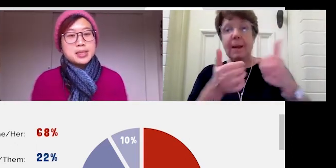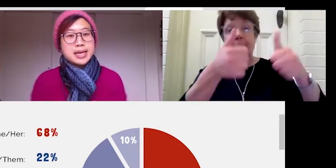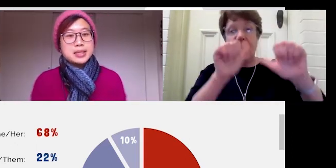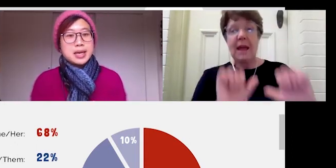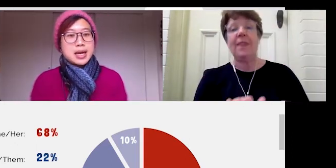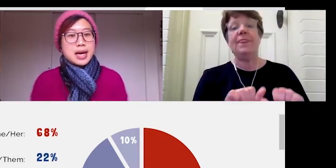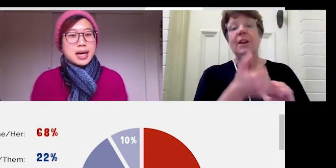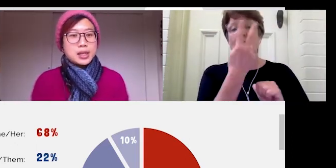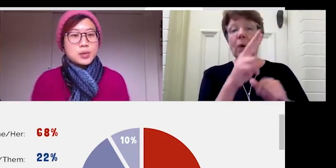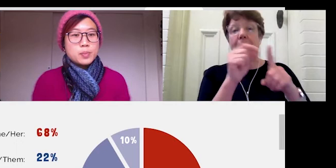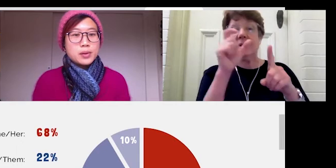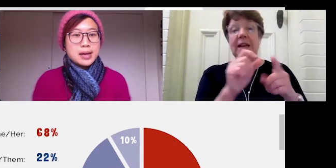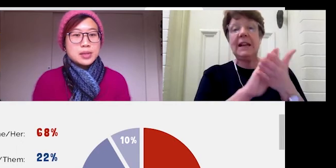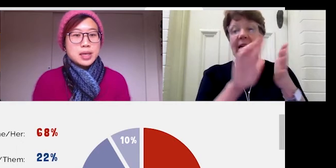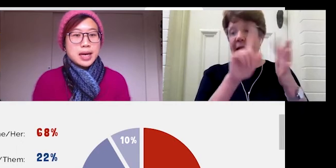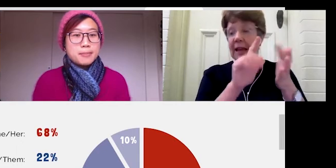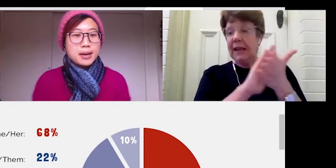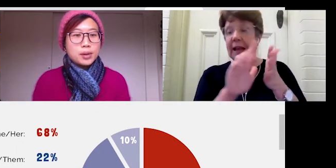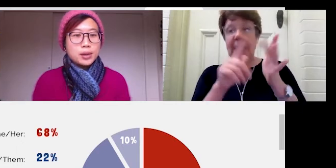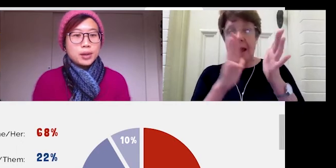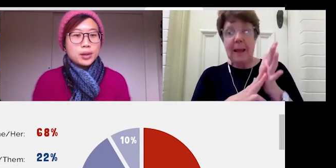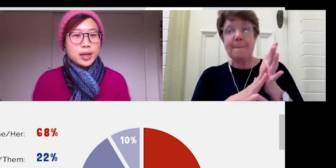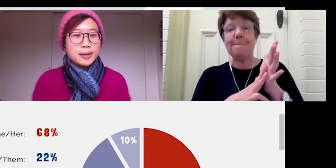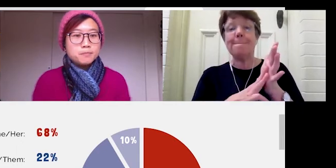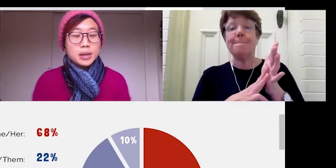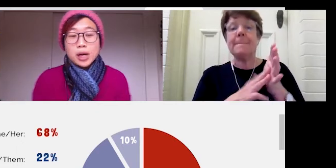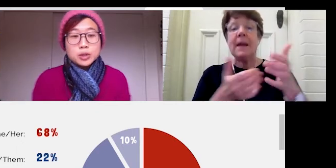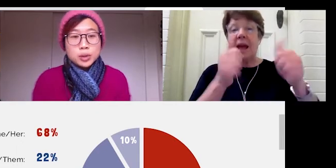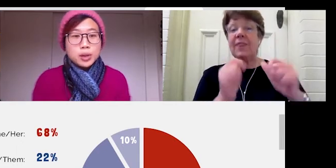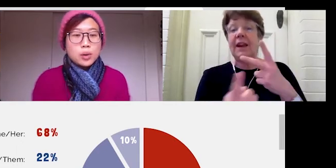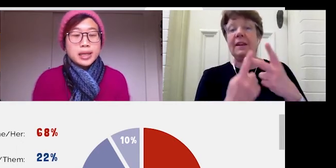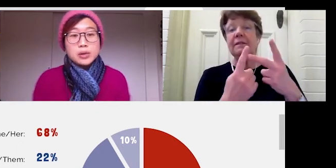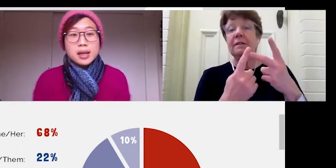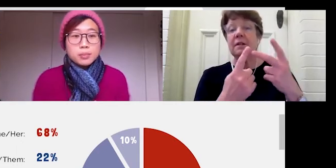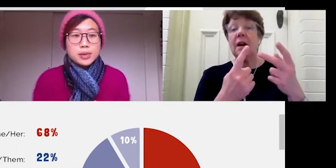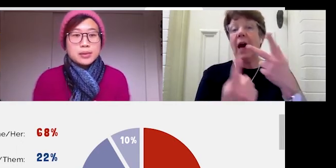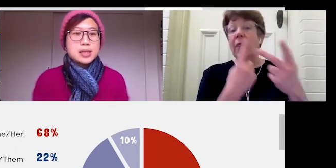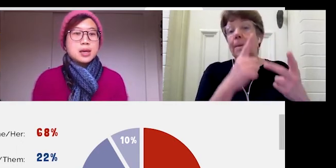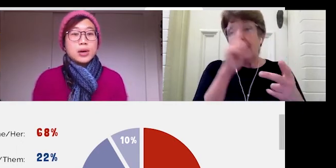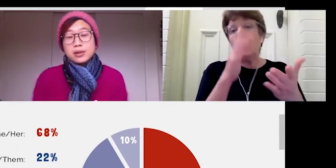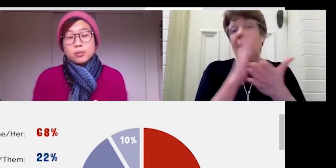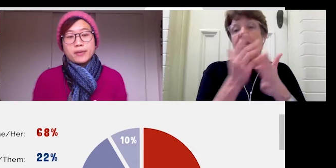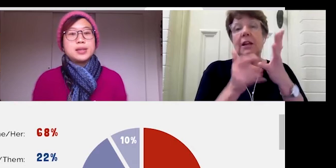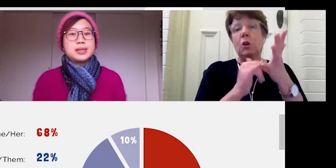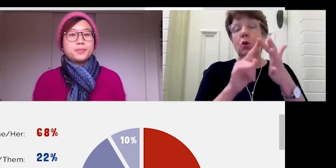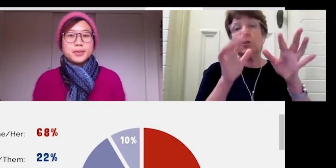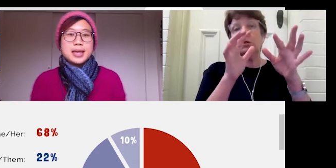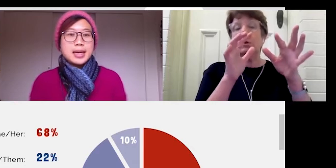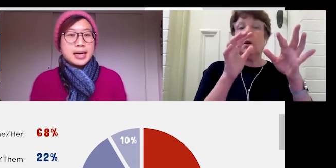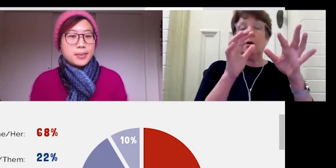10% used pronouns that were, they were unsure, or they used other pronouns or had no